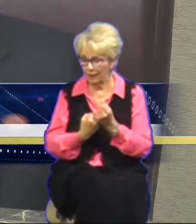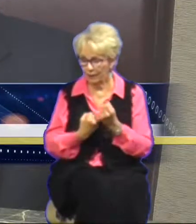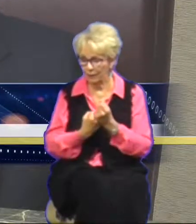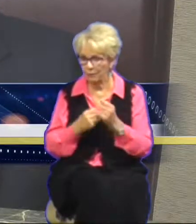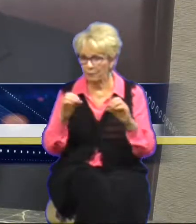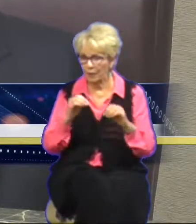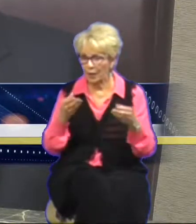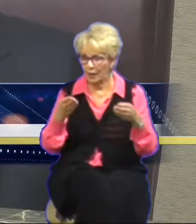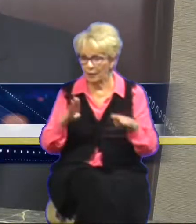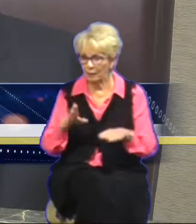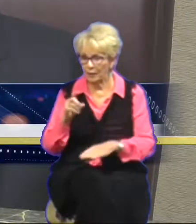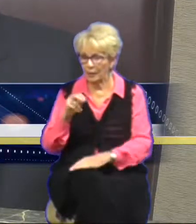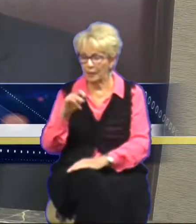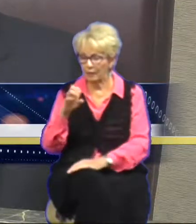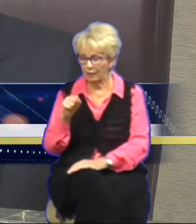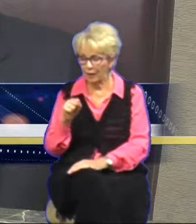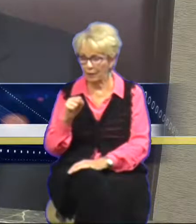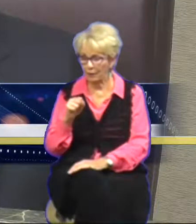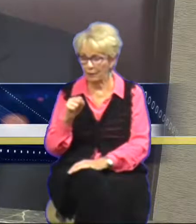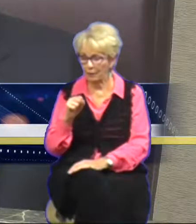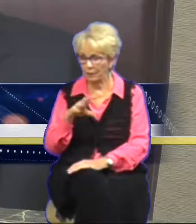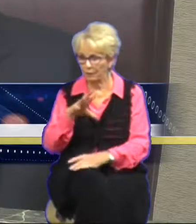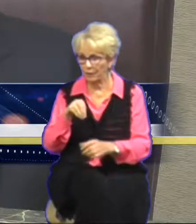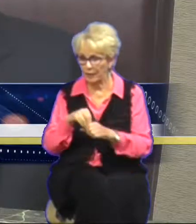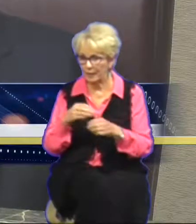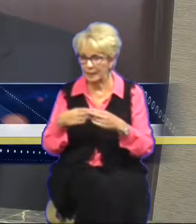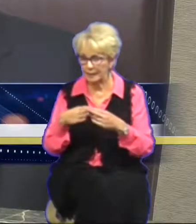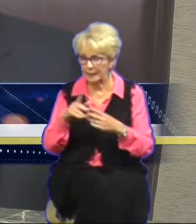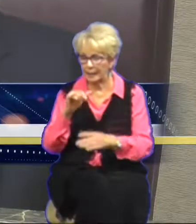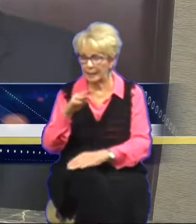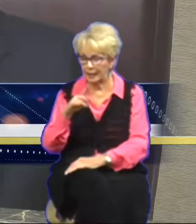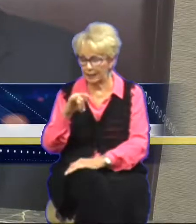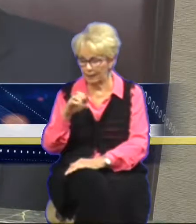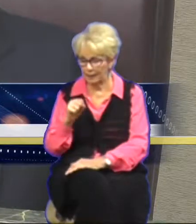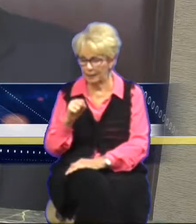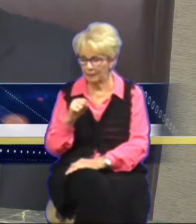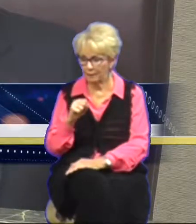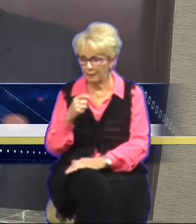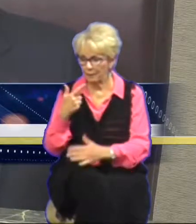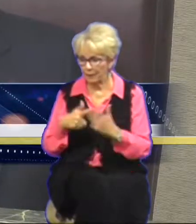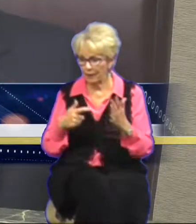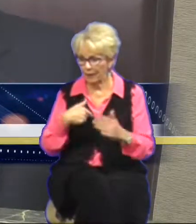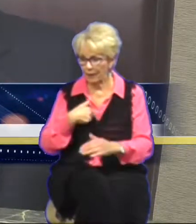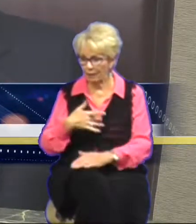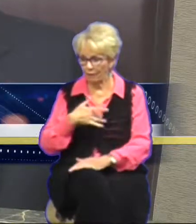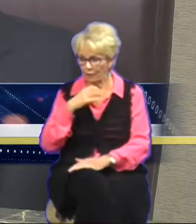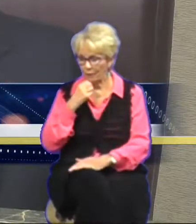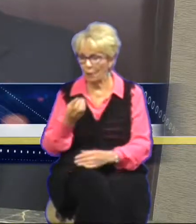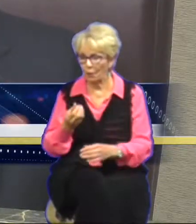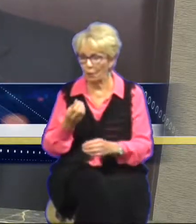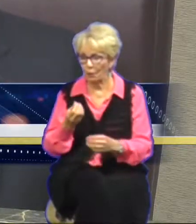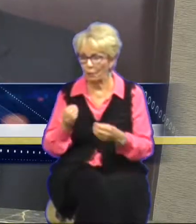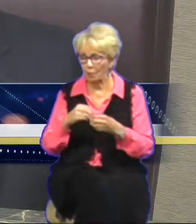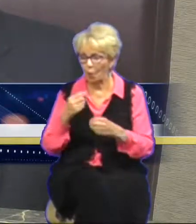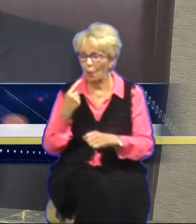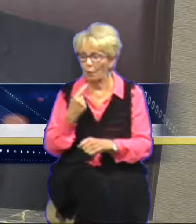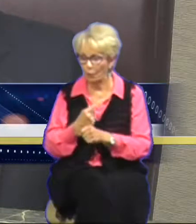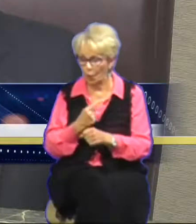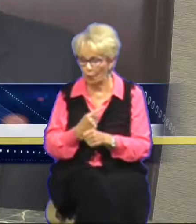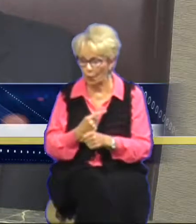no gaming devices within the city limits is what I feel would be a more